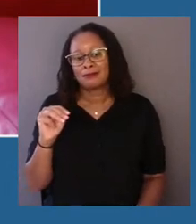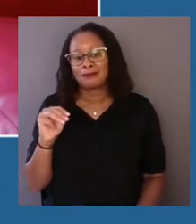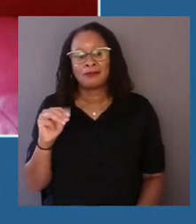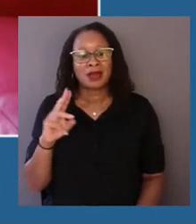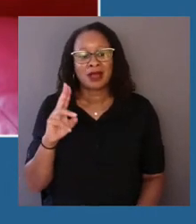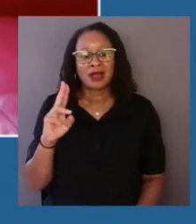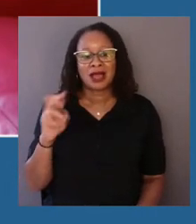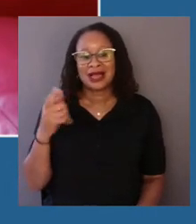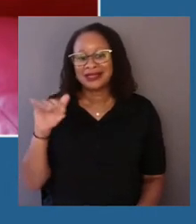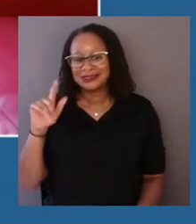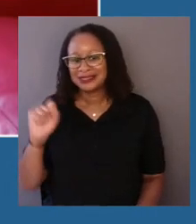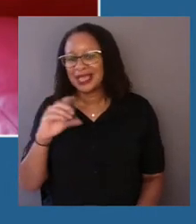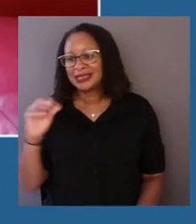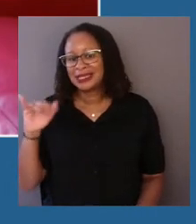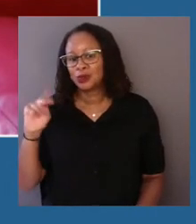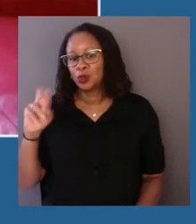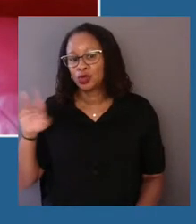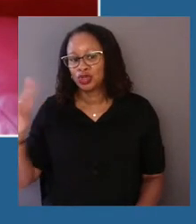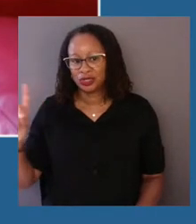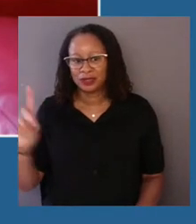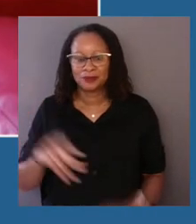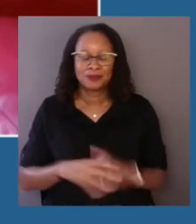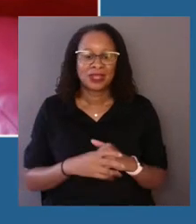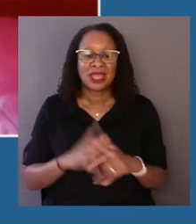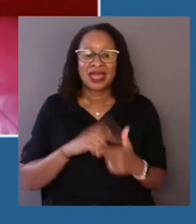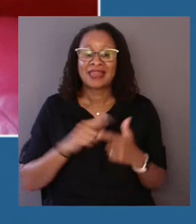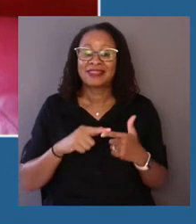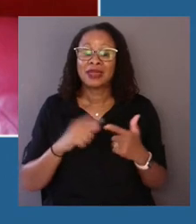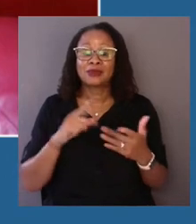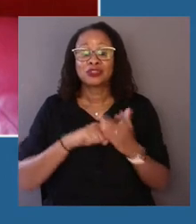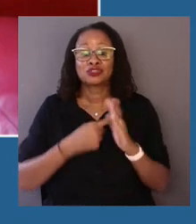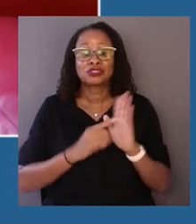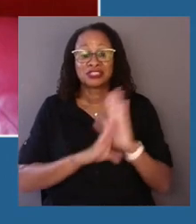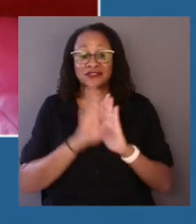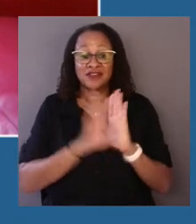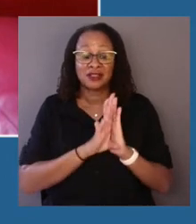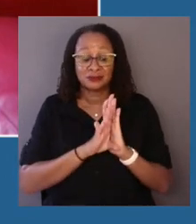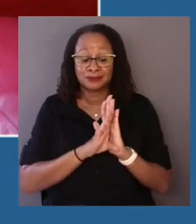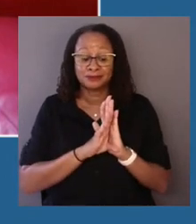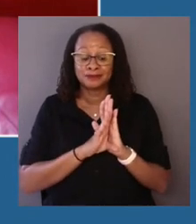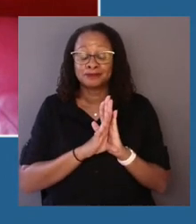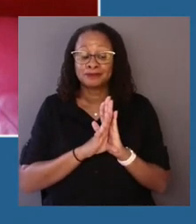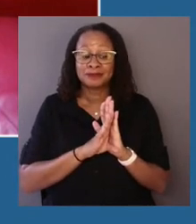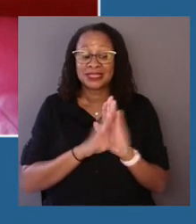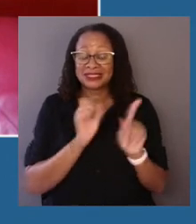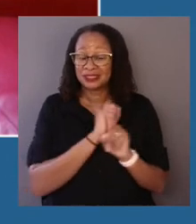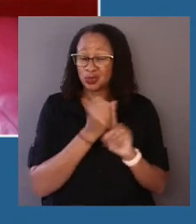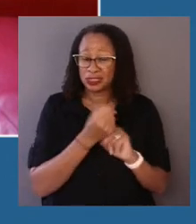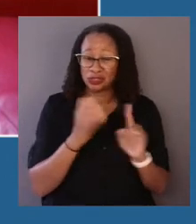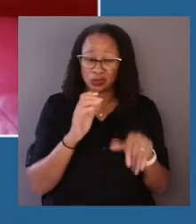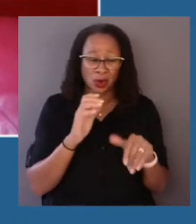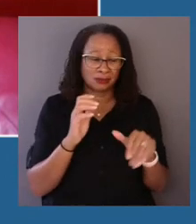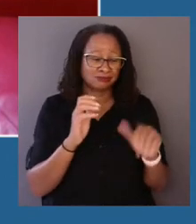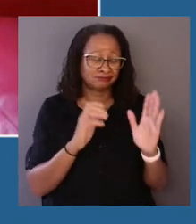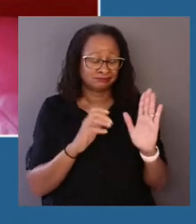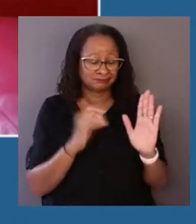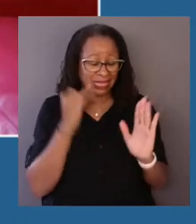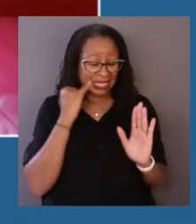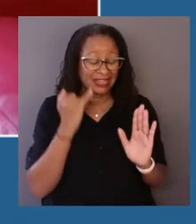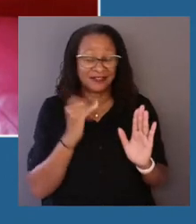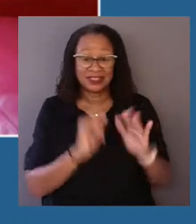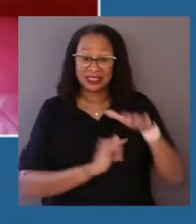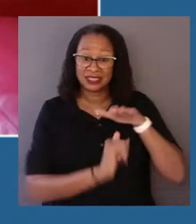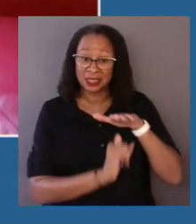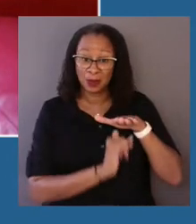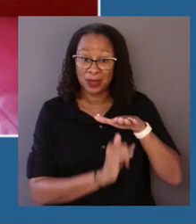and meetings. And so we then began to develop scenarios on, well, if the subway was out